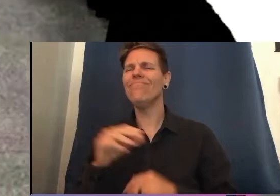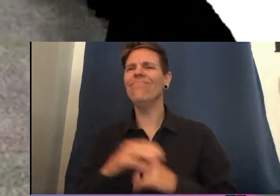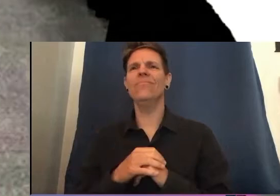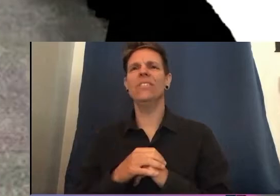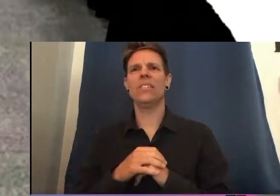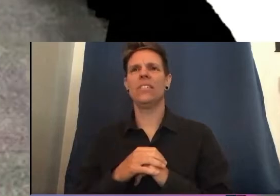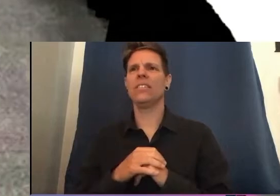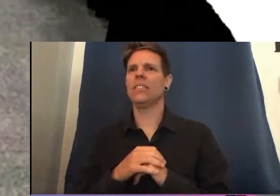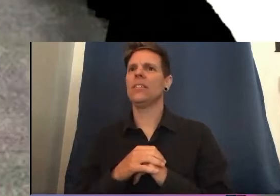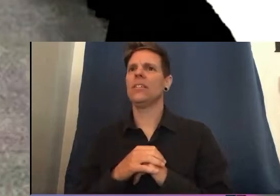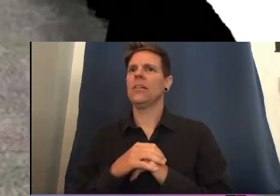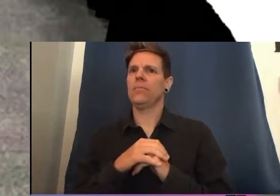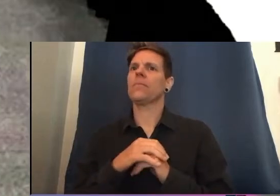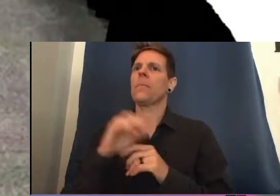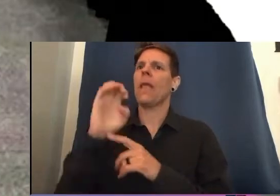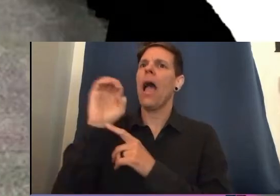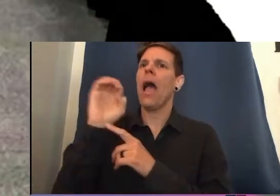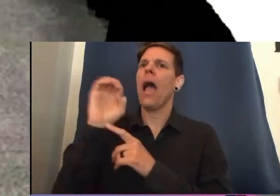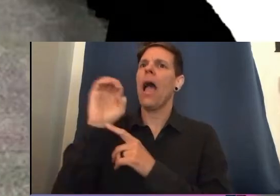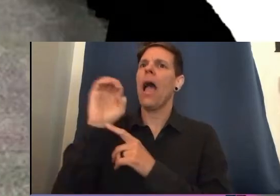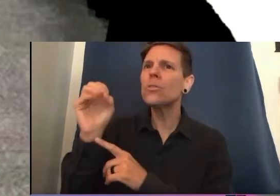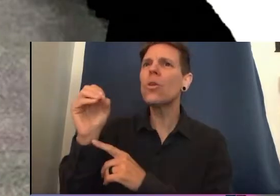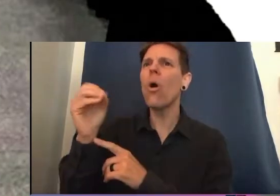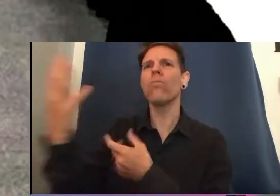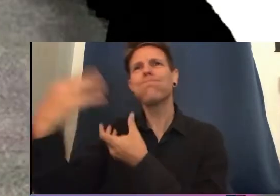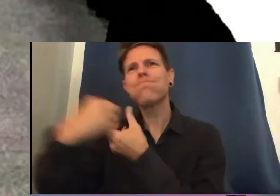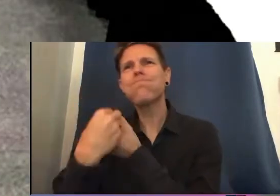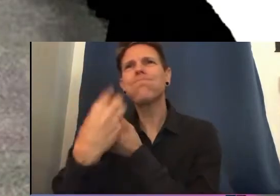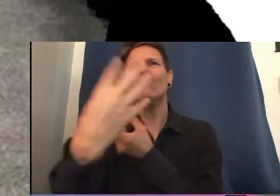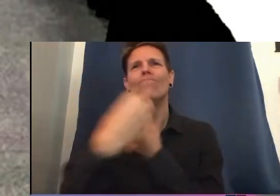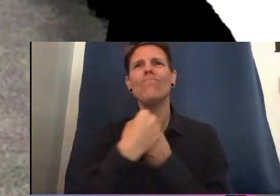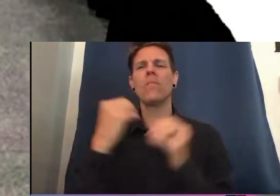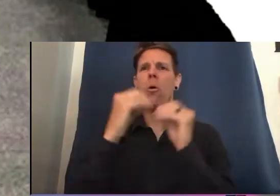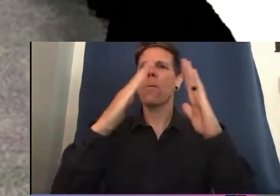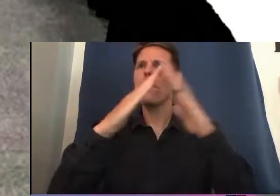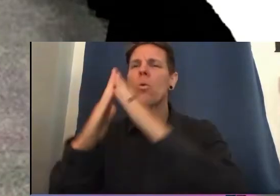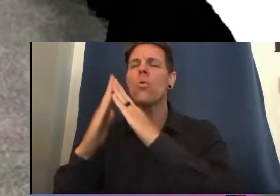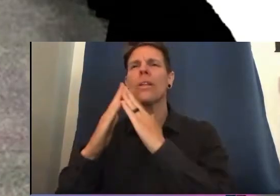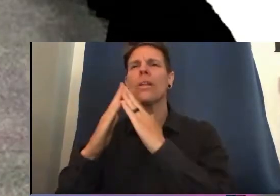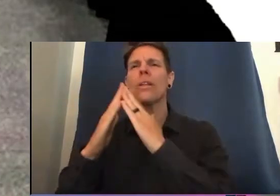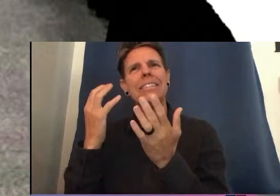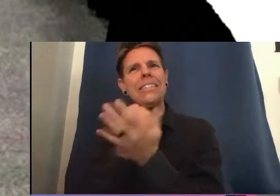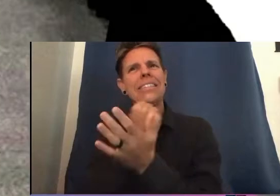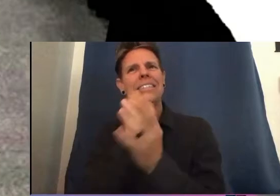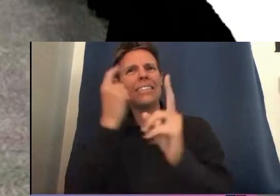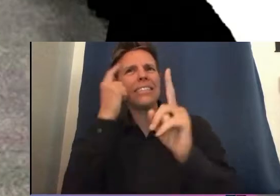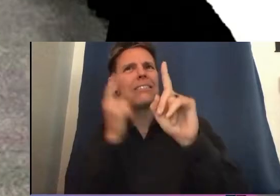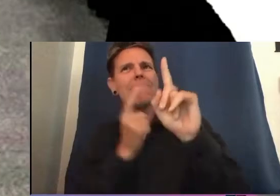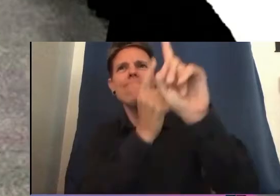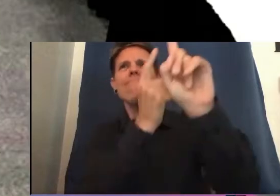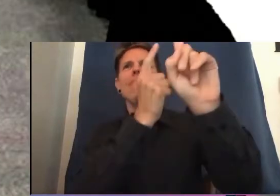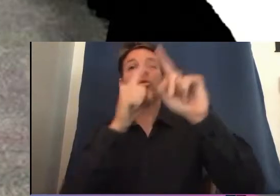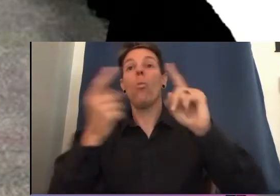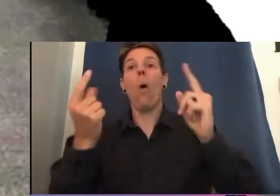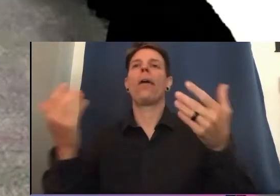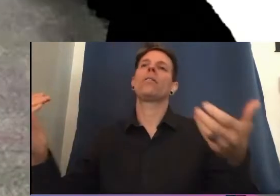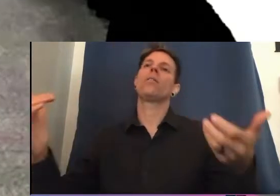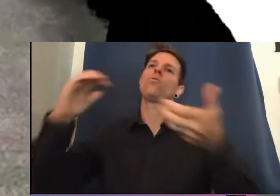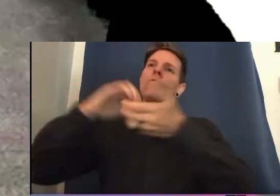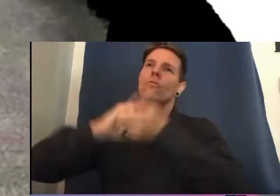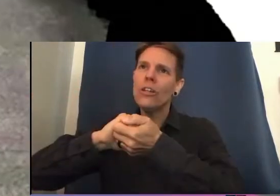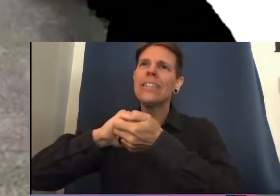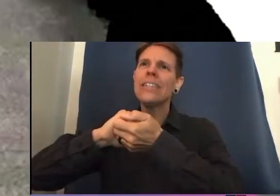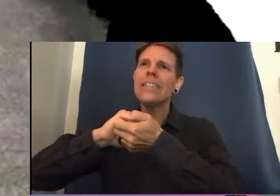residents and community suicide prevention initiatives, we can all work together to increase awareness, take